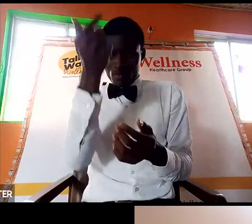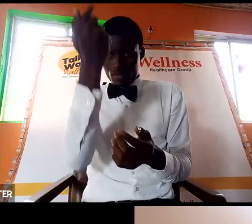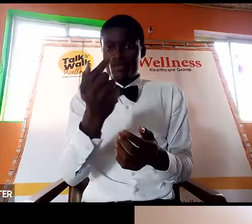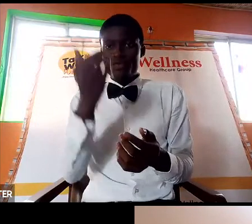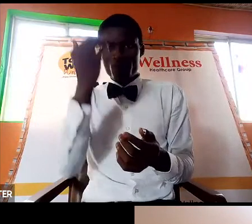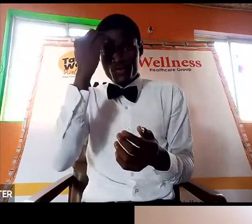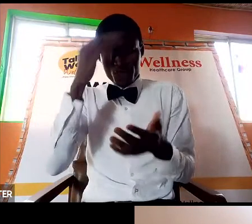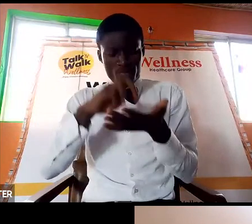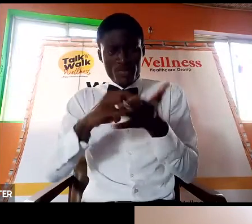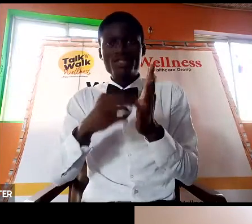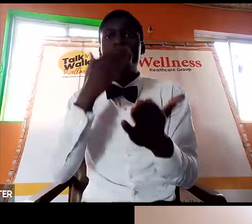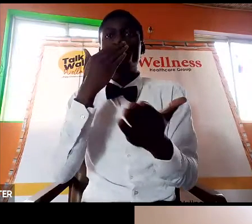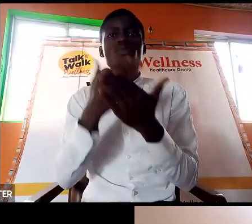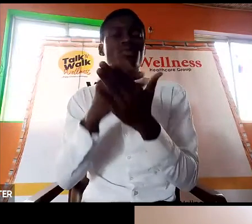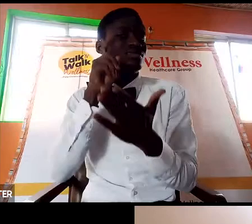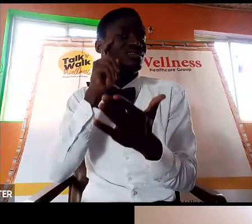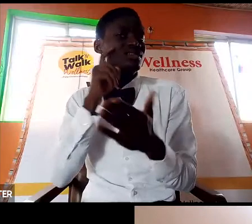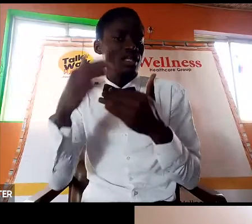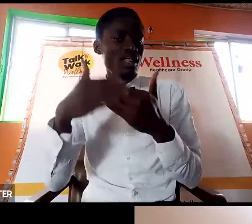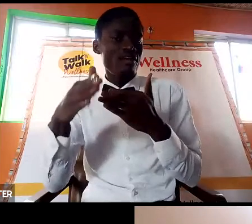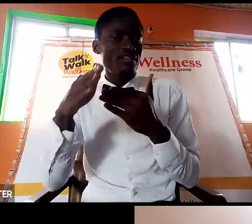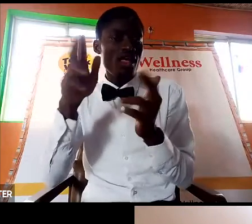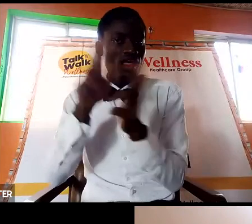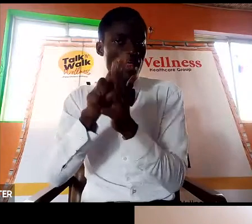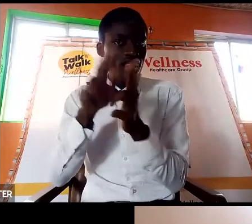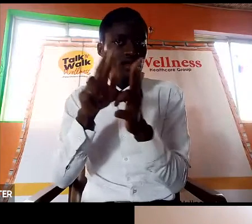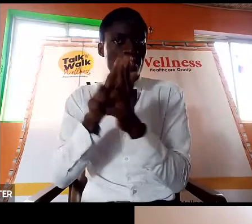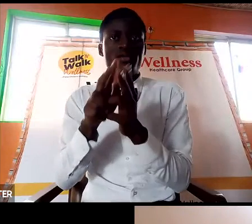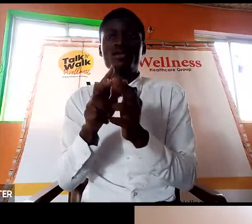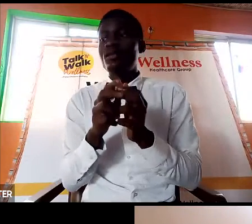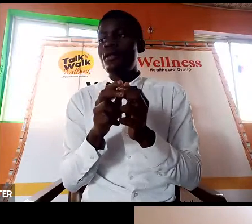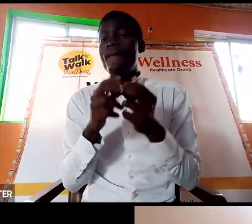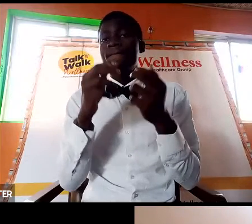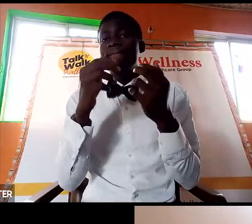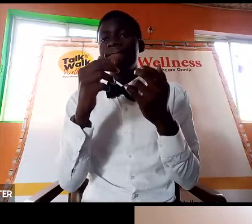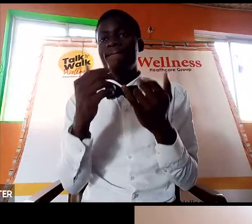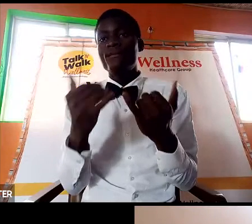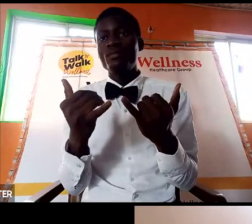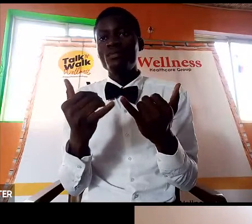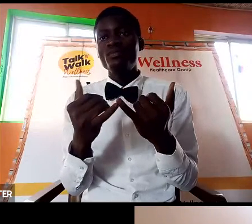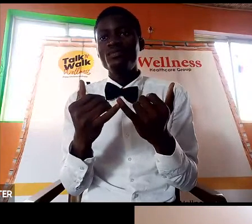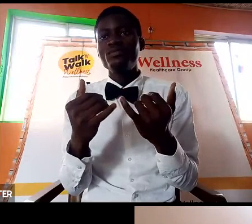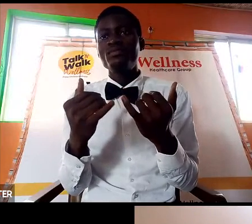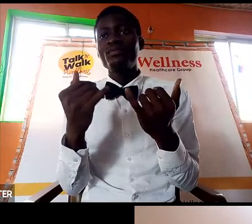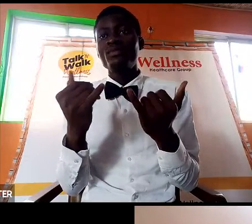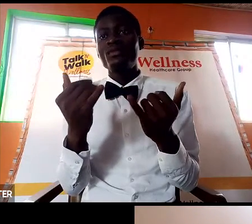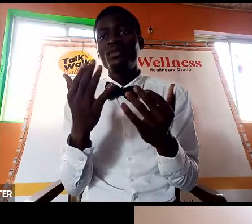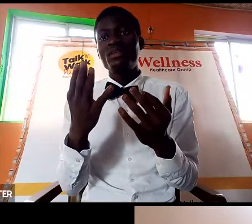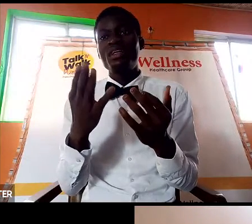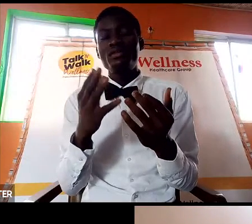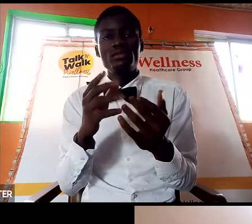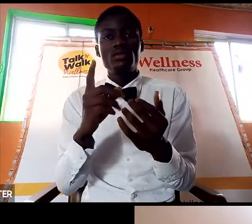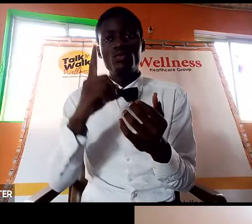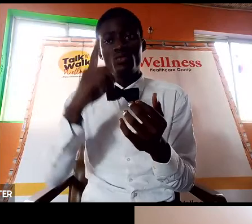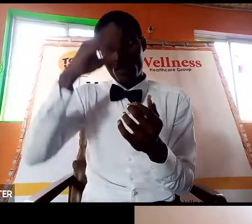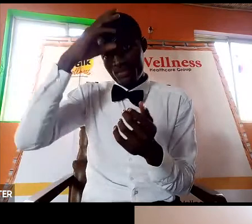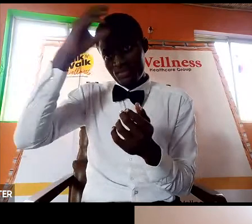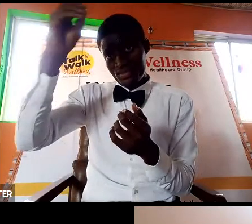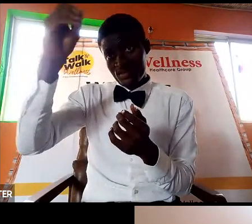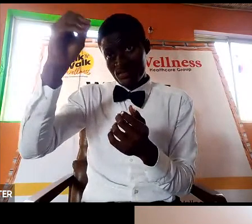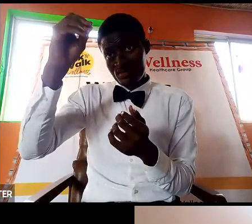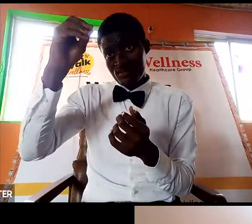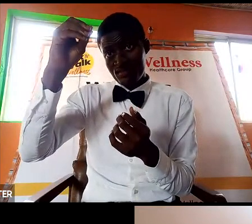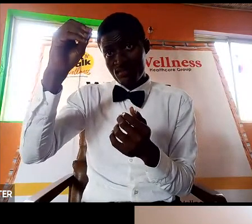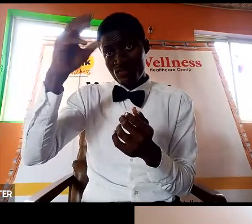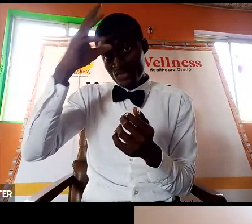Wow. Okay, so there's this man that is in his late 50s, and his